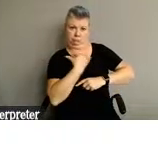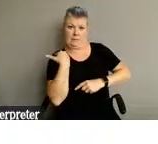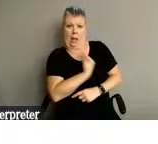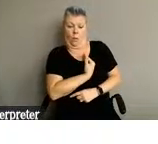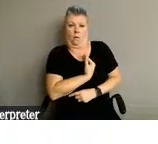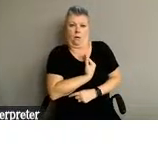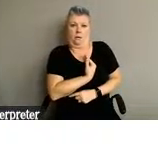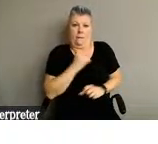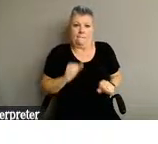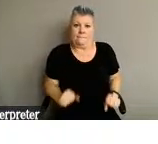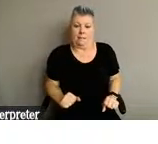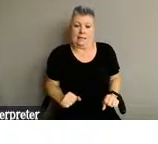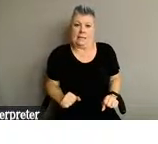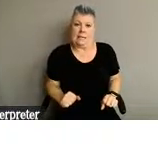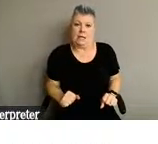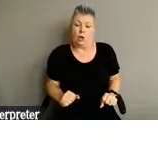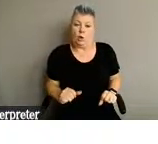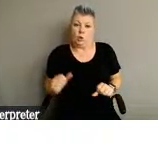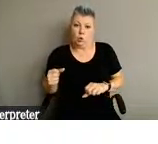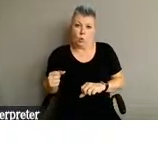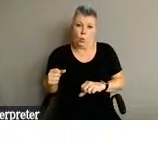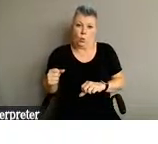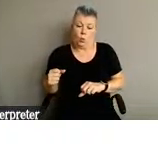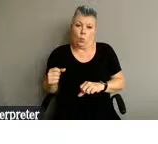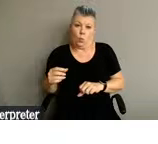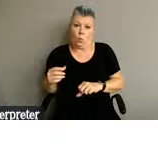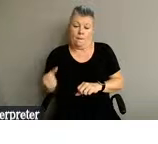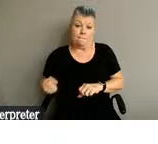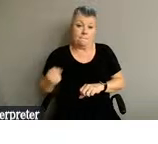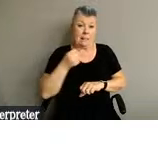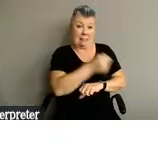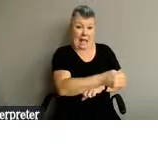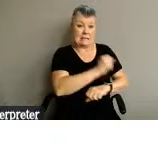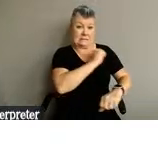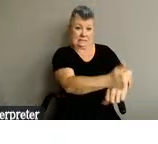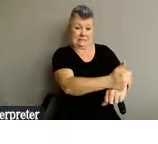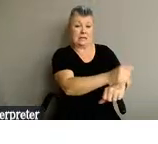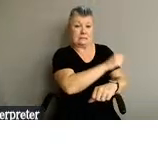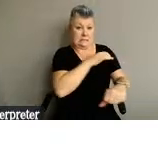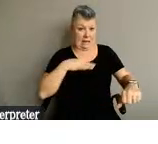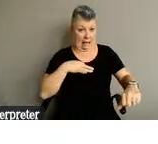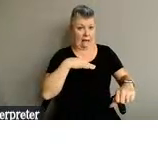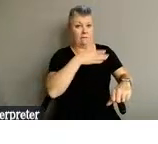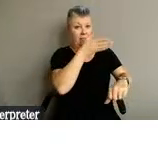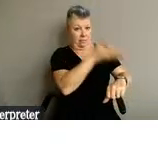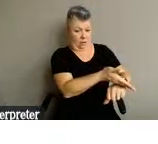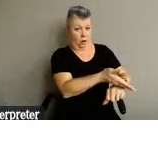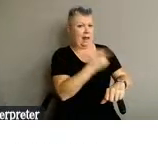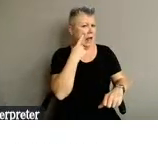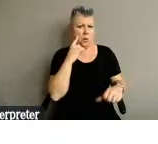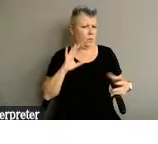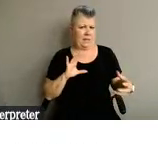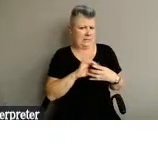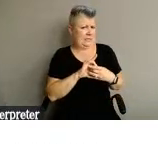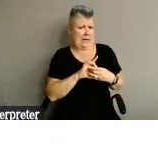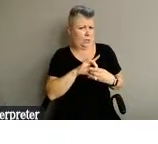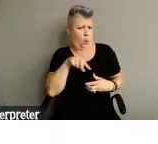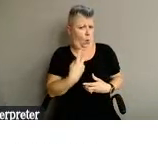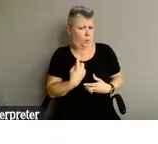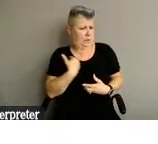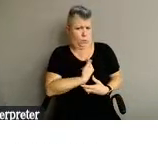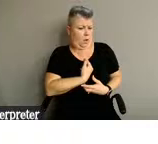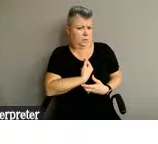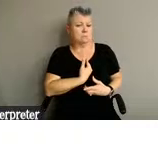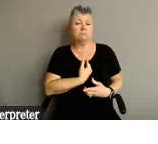our ability to staff there, our ability to keep staff there. And I don't think it just deals with us. Absolutely.